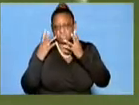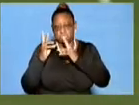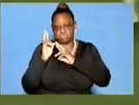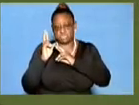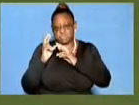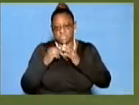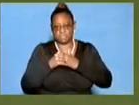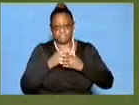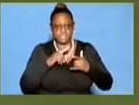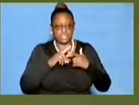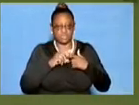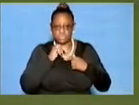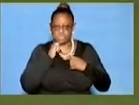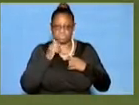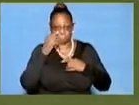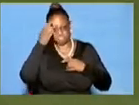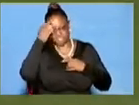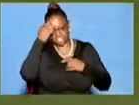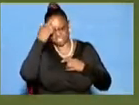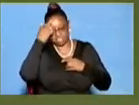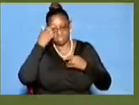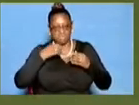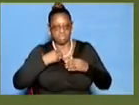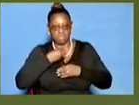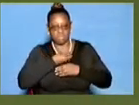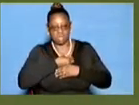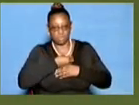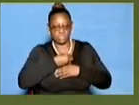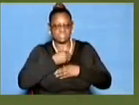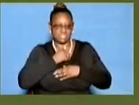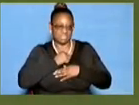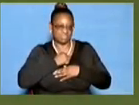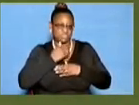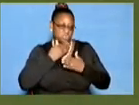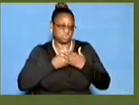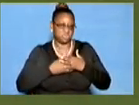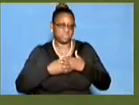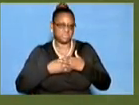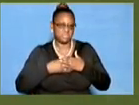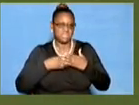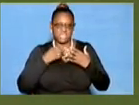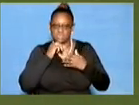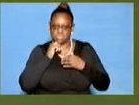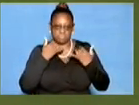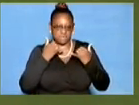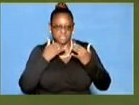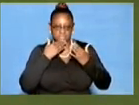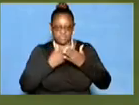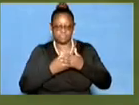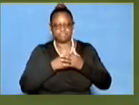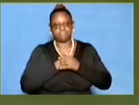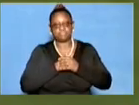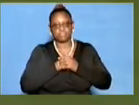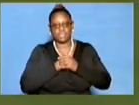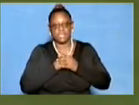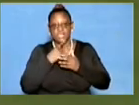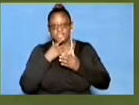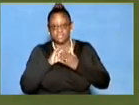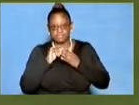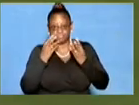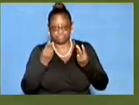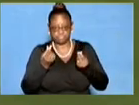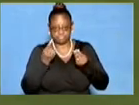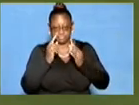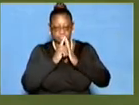think we underestimated ourselves, and we definitely could have played a lot better than we should have in the first half. Like William said, like the first few minutes of the game,